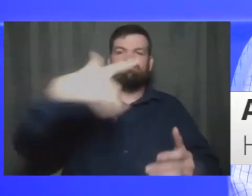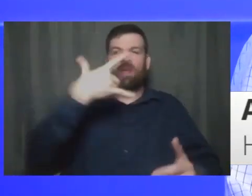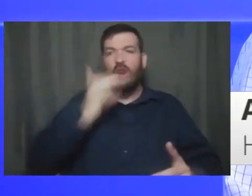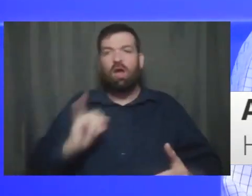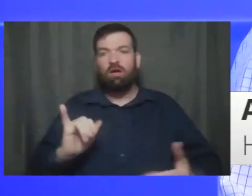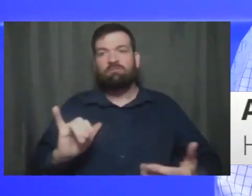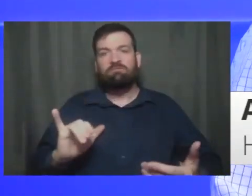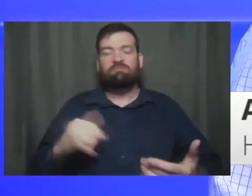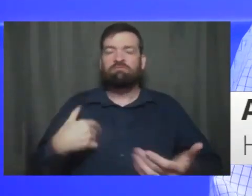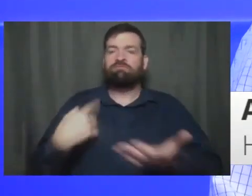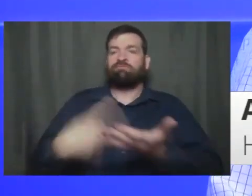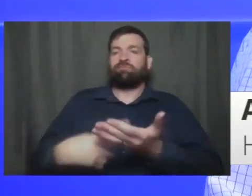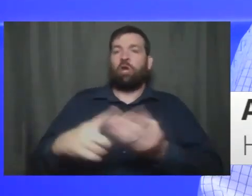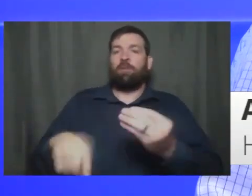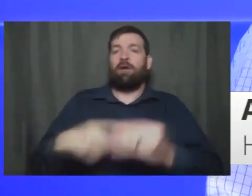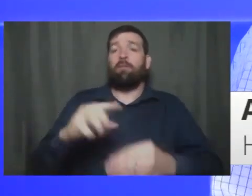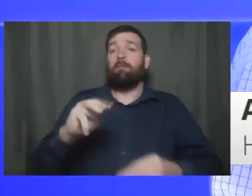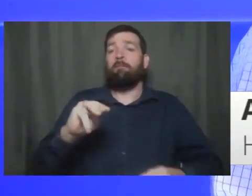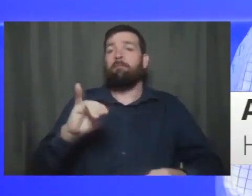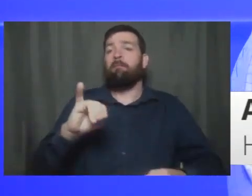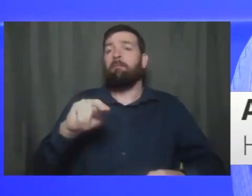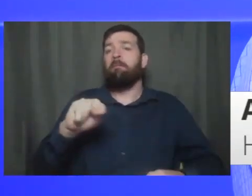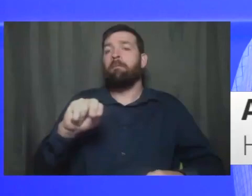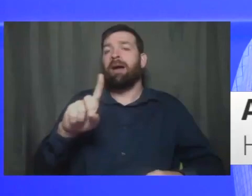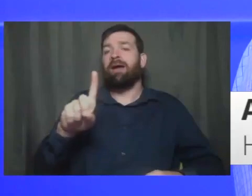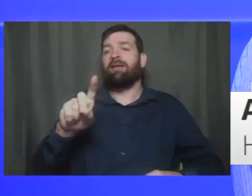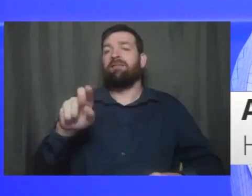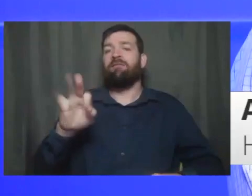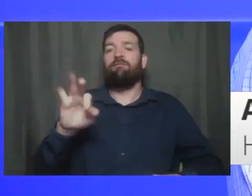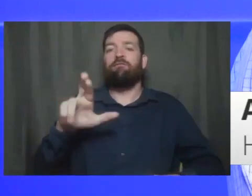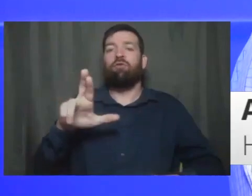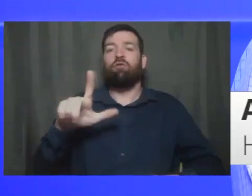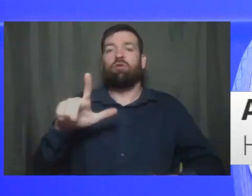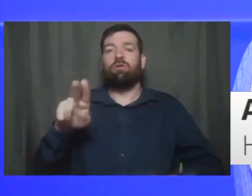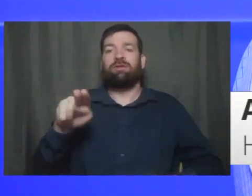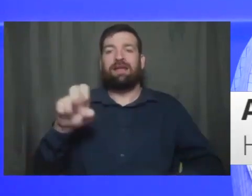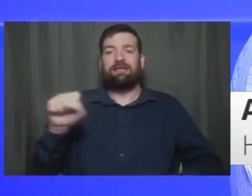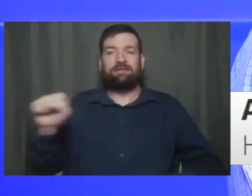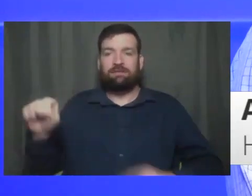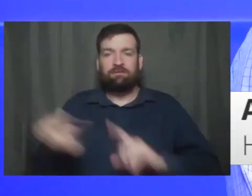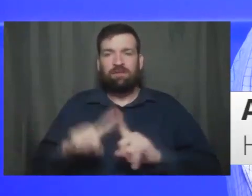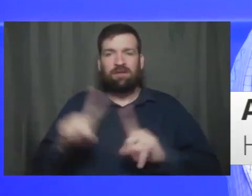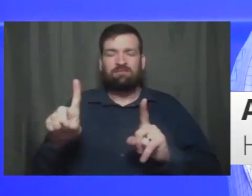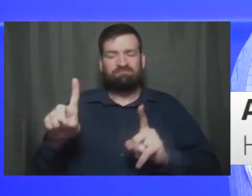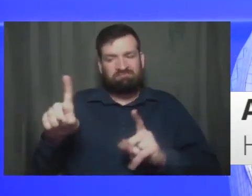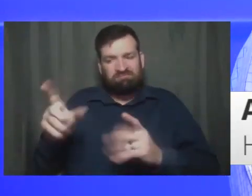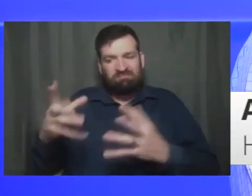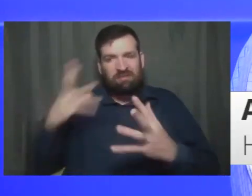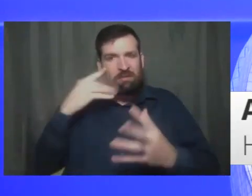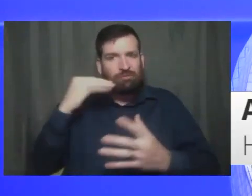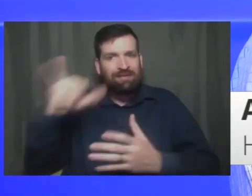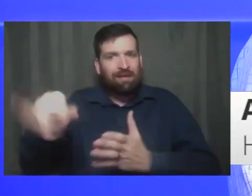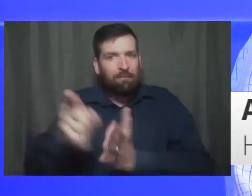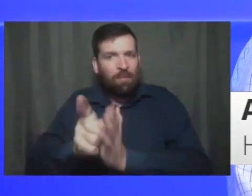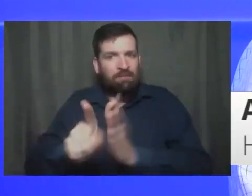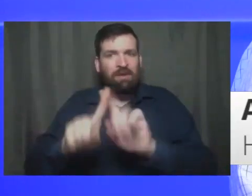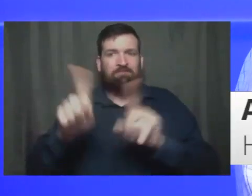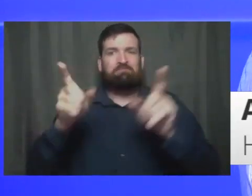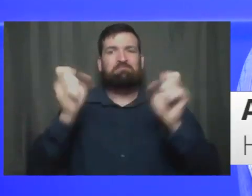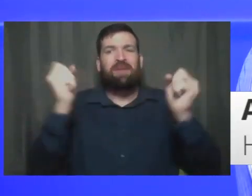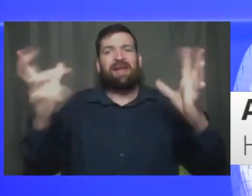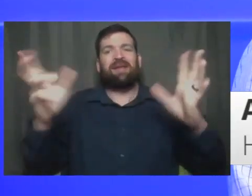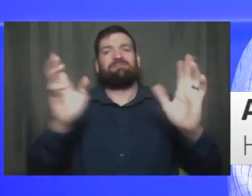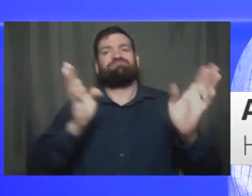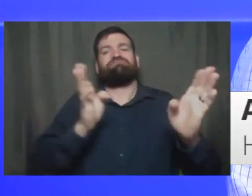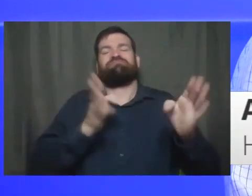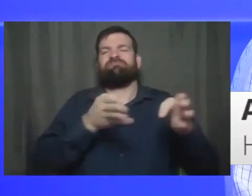about mindfulness, and really that just means being in the moment. But there's all sorts of mindfulness exercises and ways to look around, see what